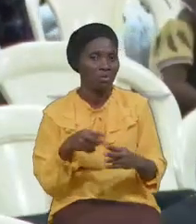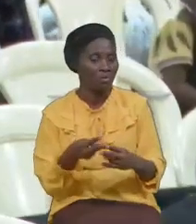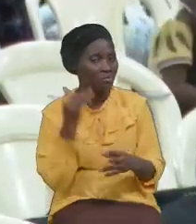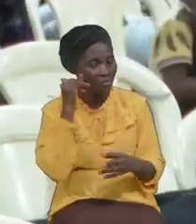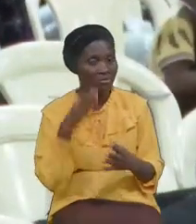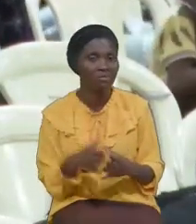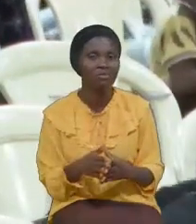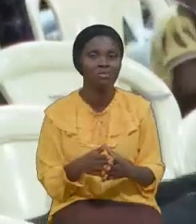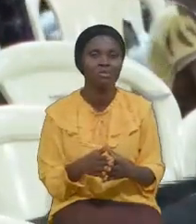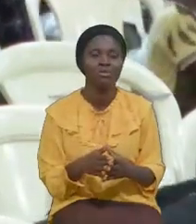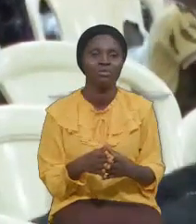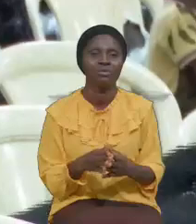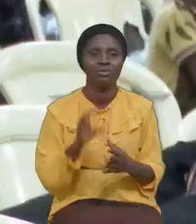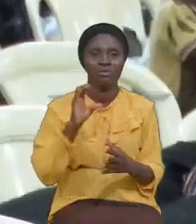player